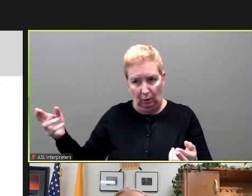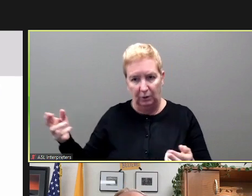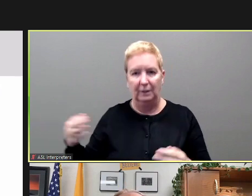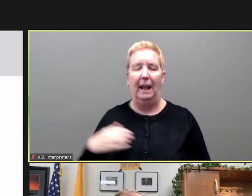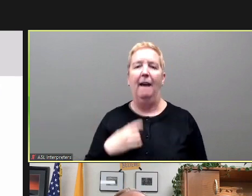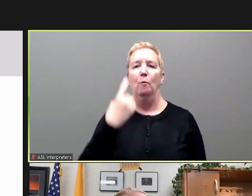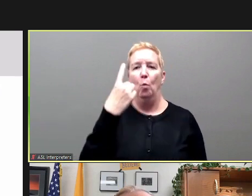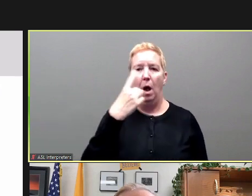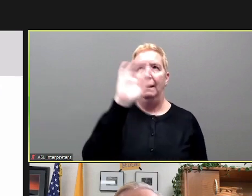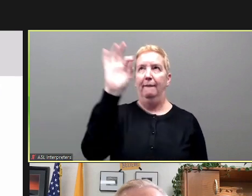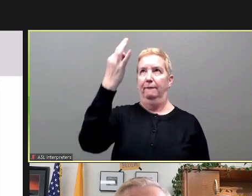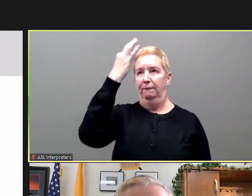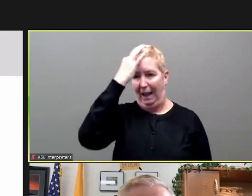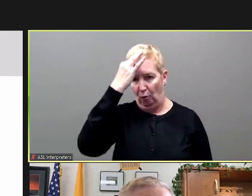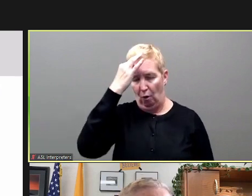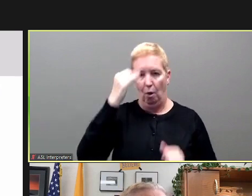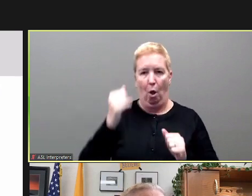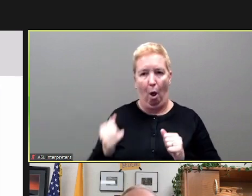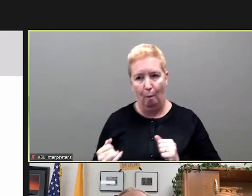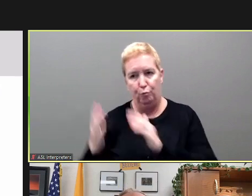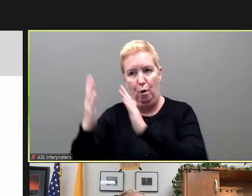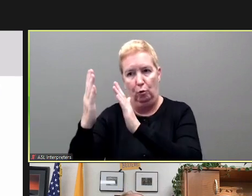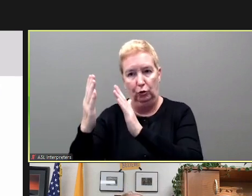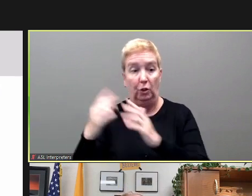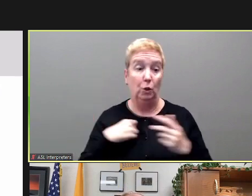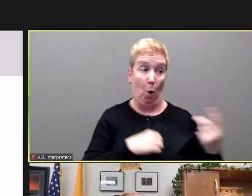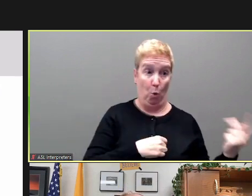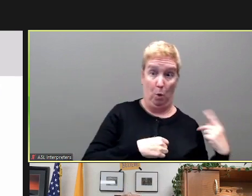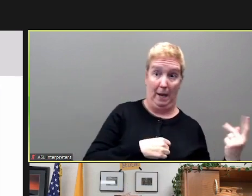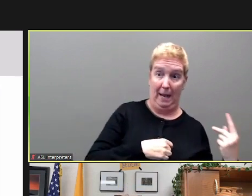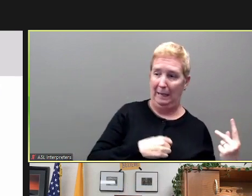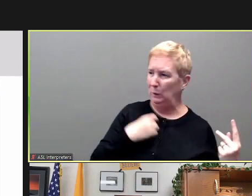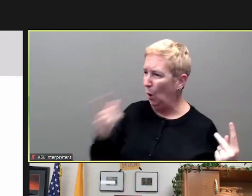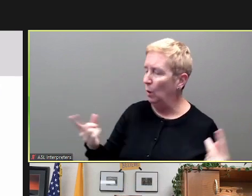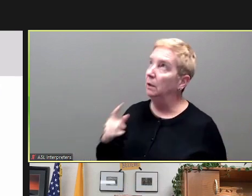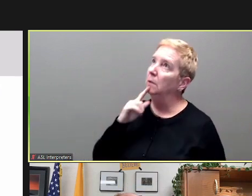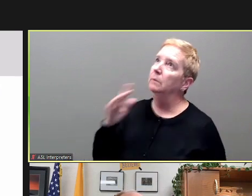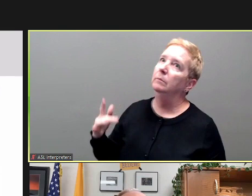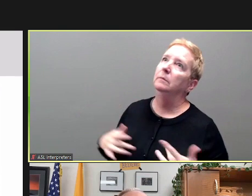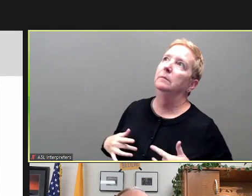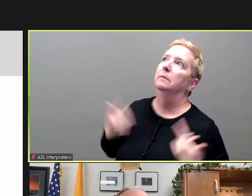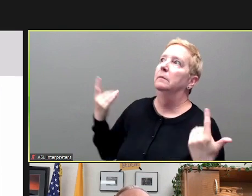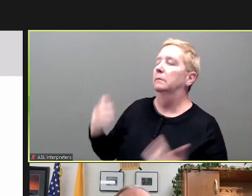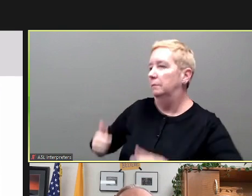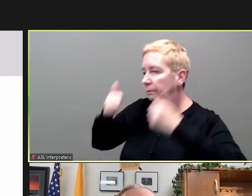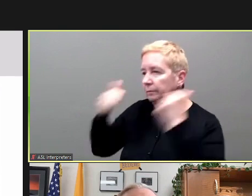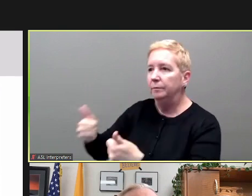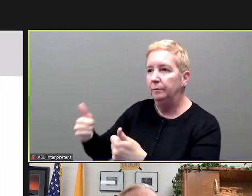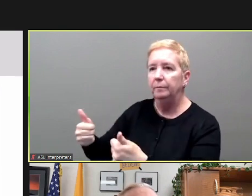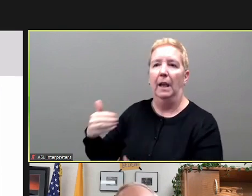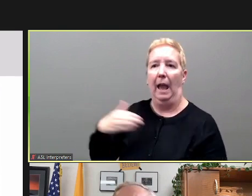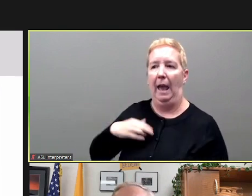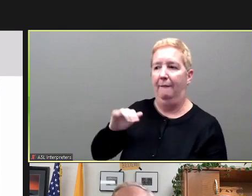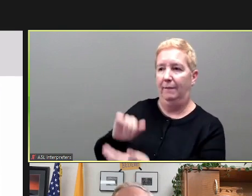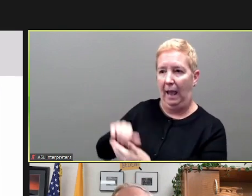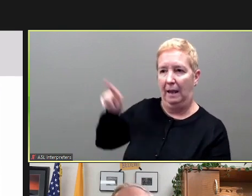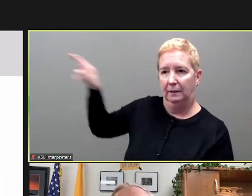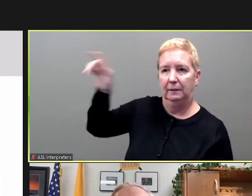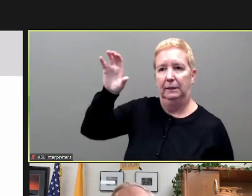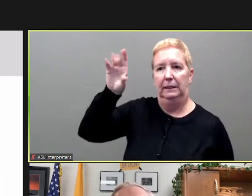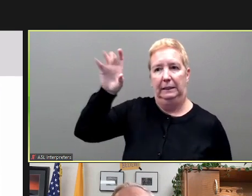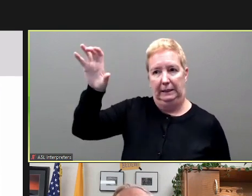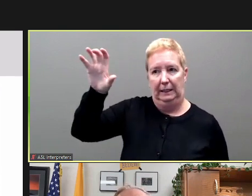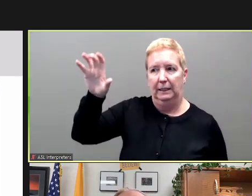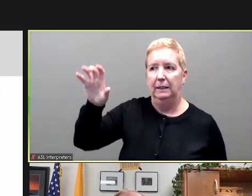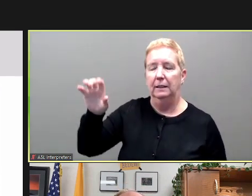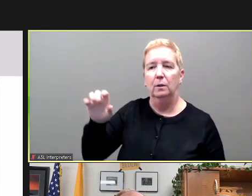strategy. And we just told her how delighted we were to be able to join forces and have this be our public health report. She also thanked New Mexico